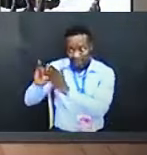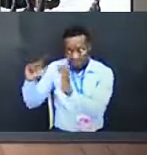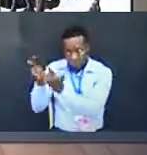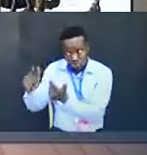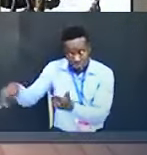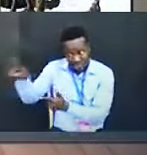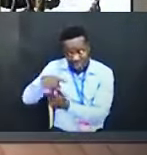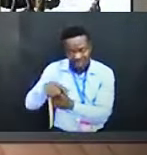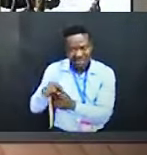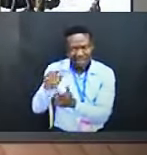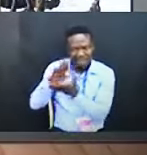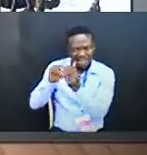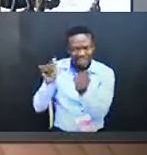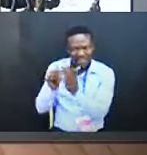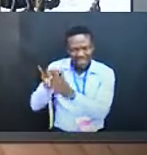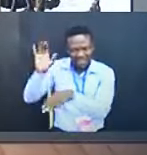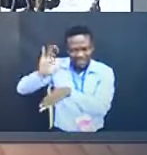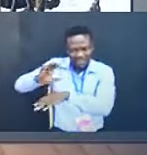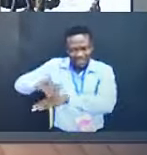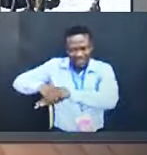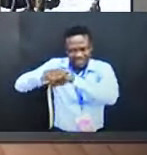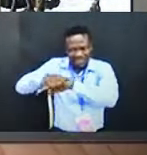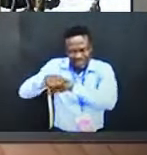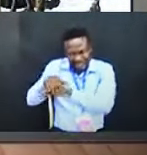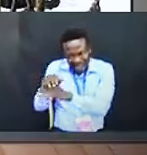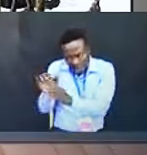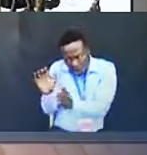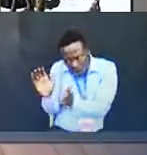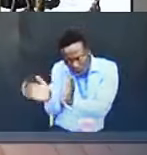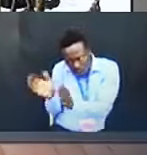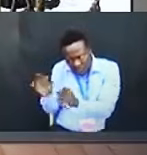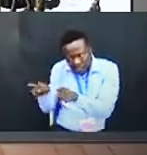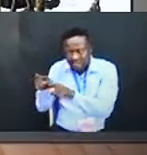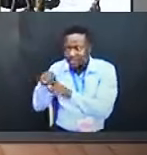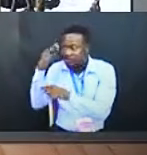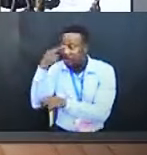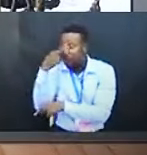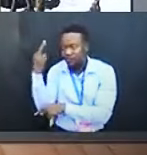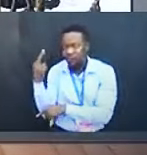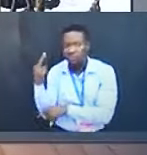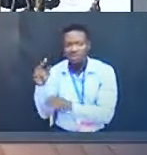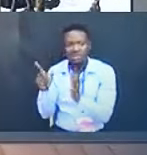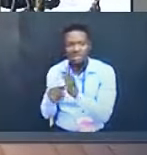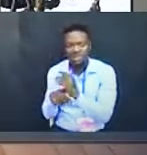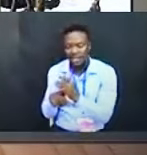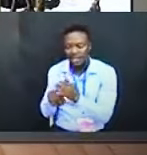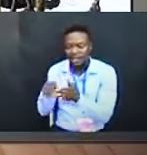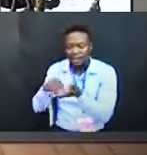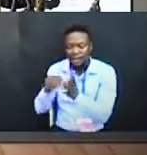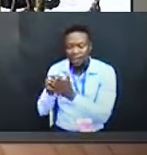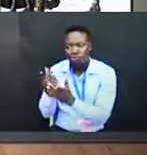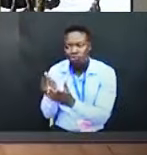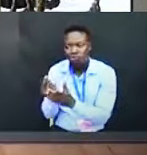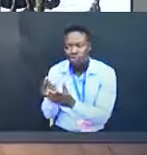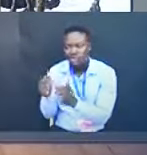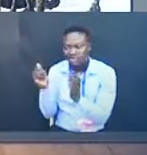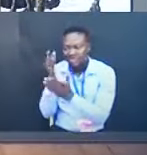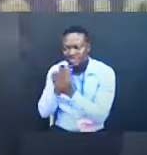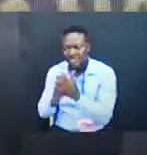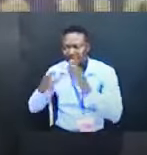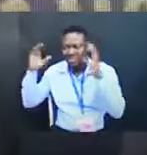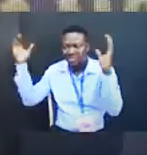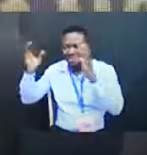too similar to the Roman Catholic Church and should eliminate ceremonies